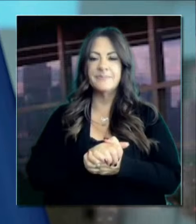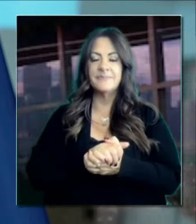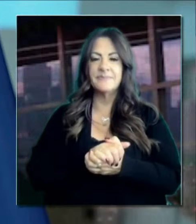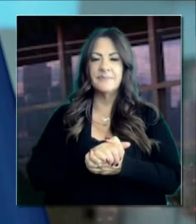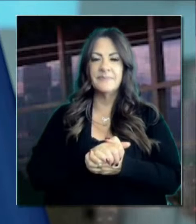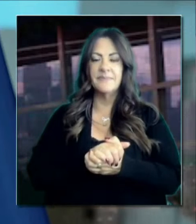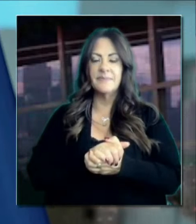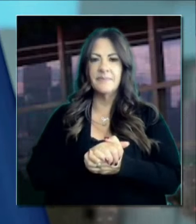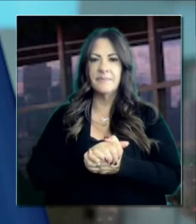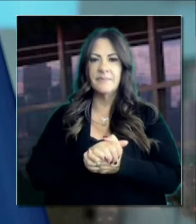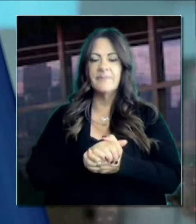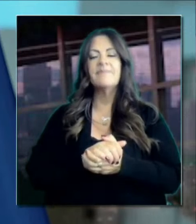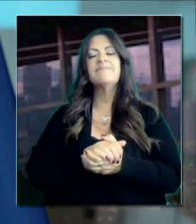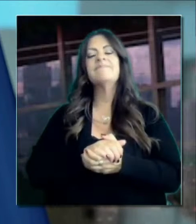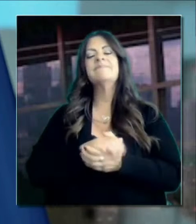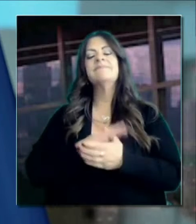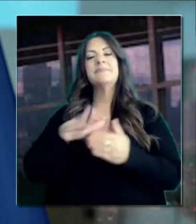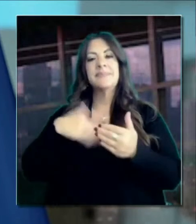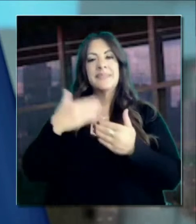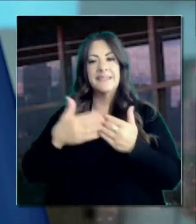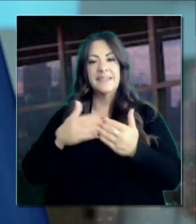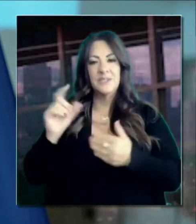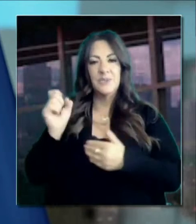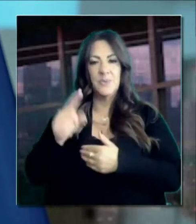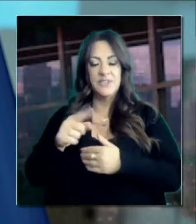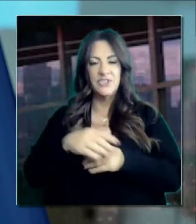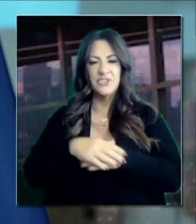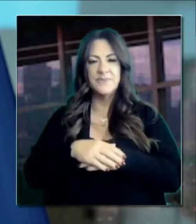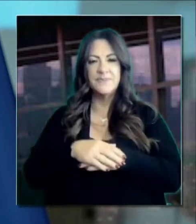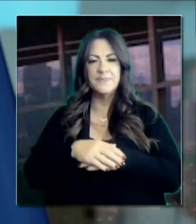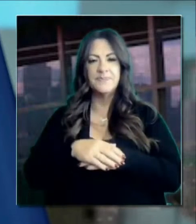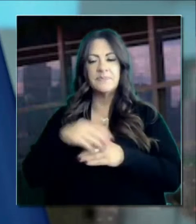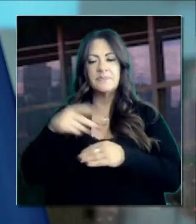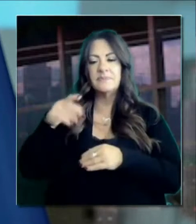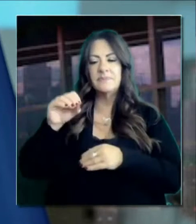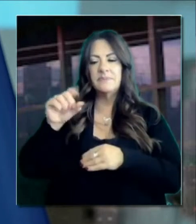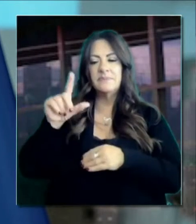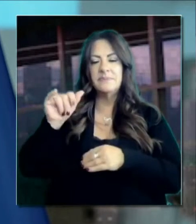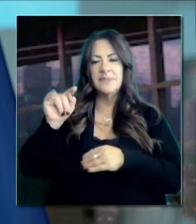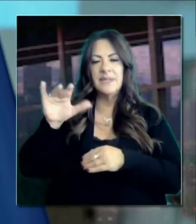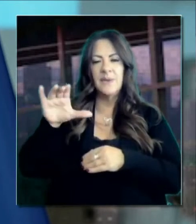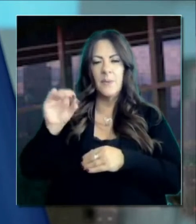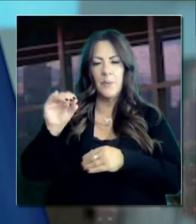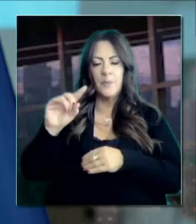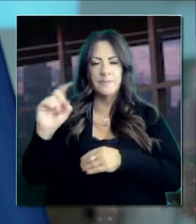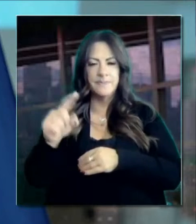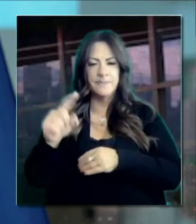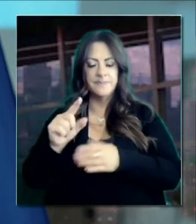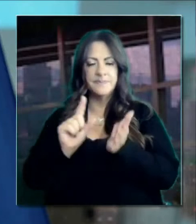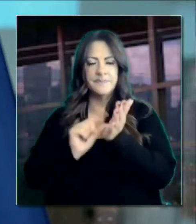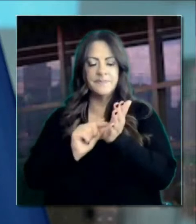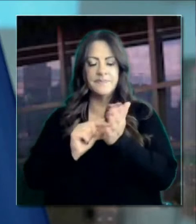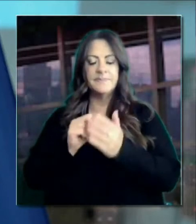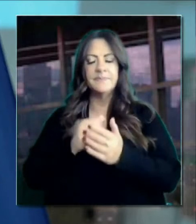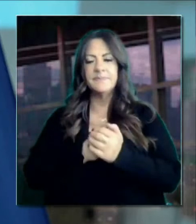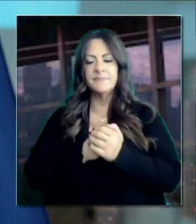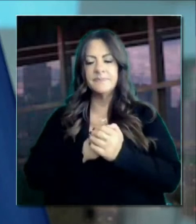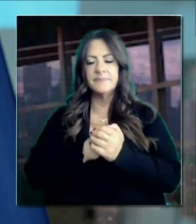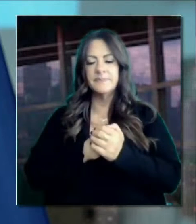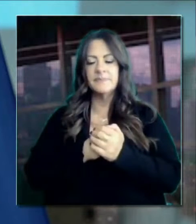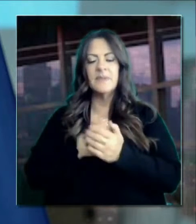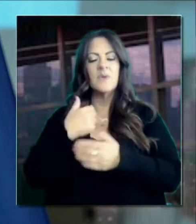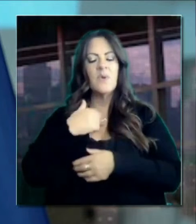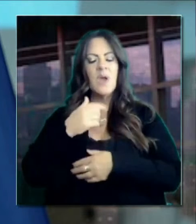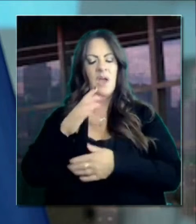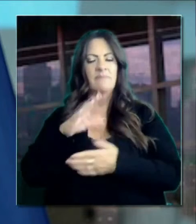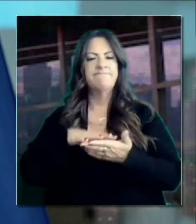Hey, Governor. Thanks for taking our questions today. We have heard a lot of frustration from elected officials who learned about this either